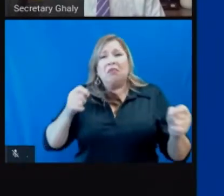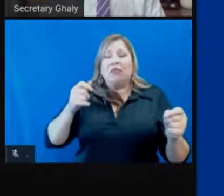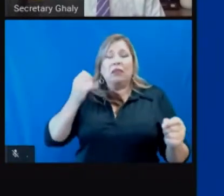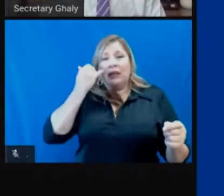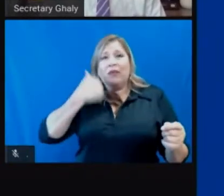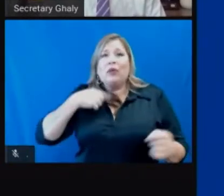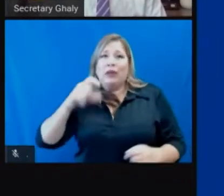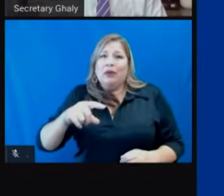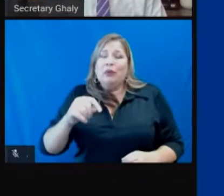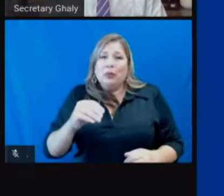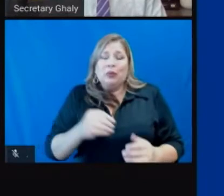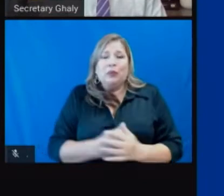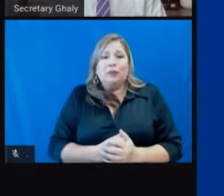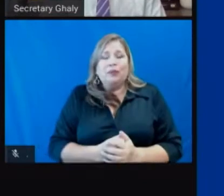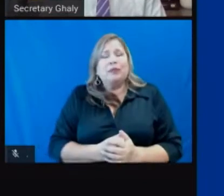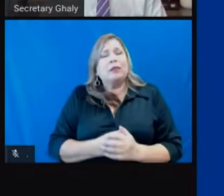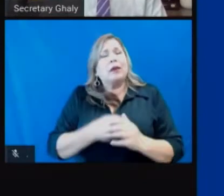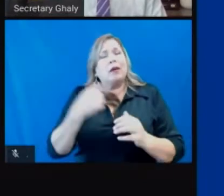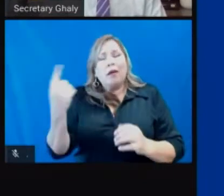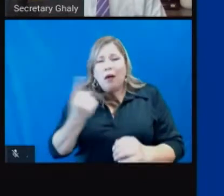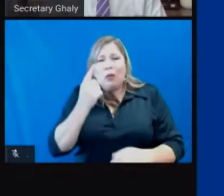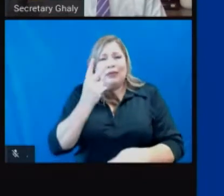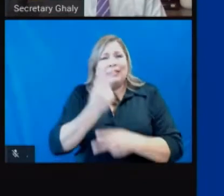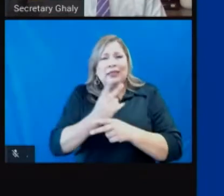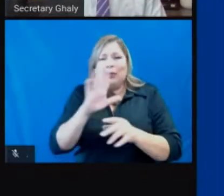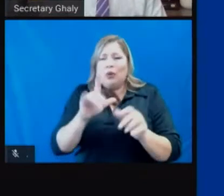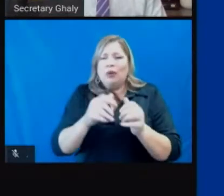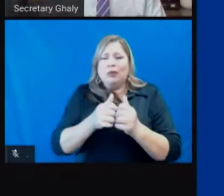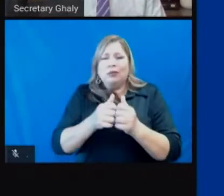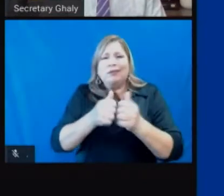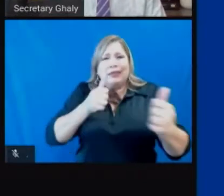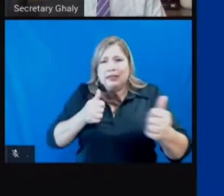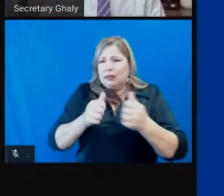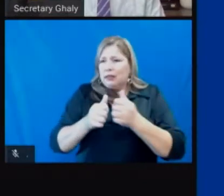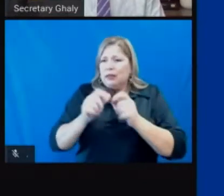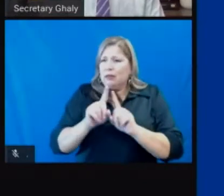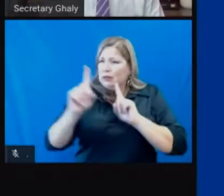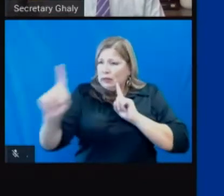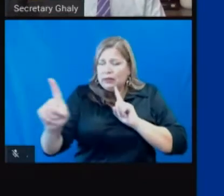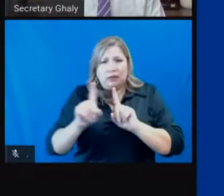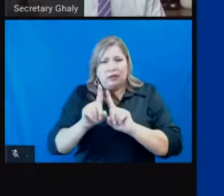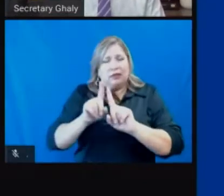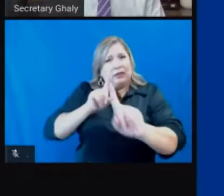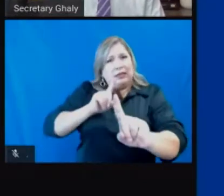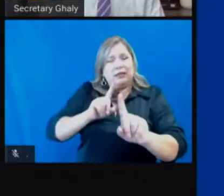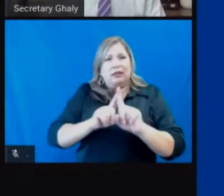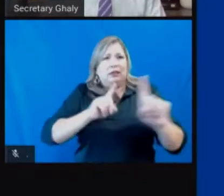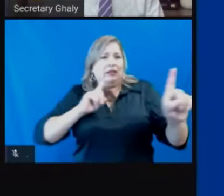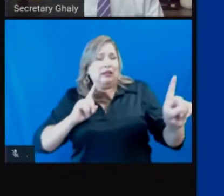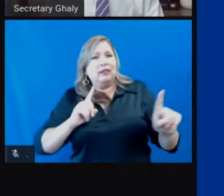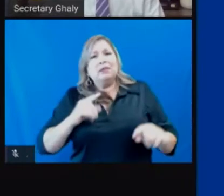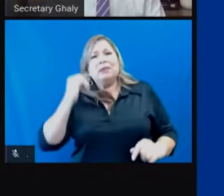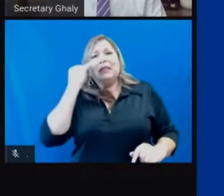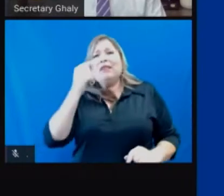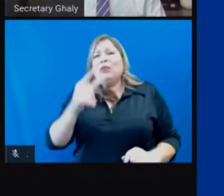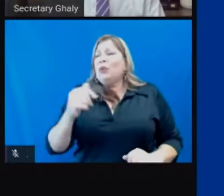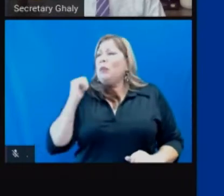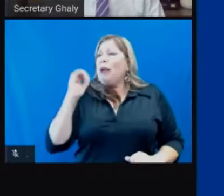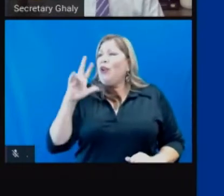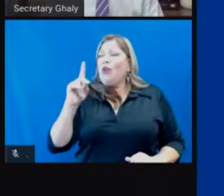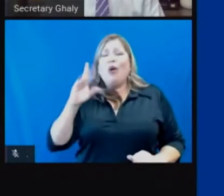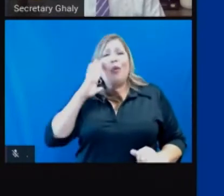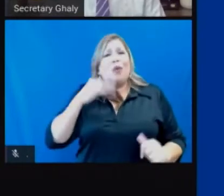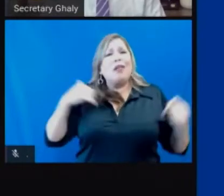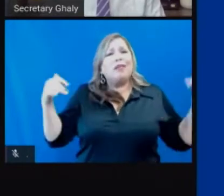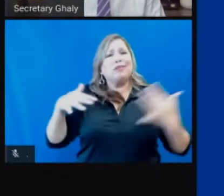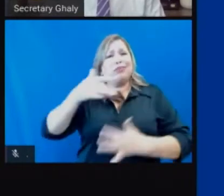across our state. Keeping your distance, spreading things out when you can, using the entirety of your backyard for a gathering, using